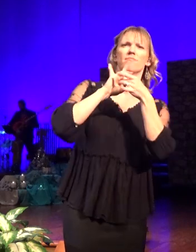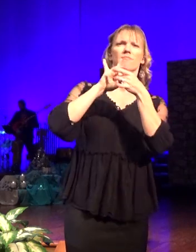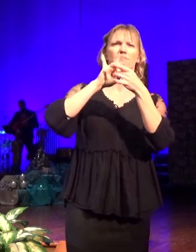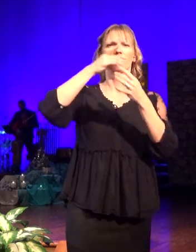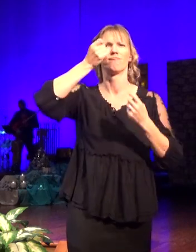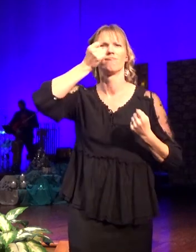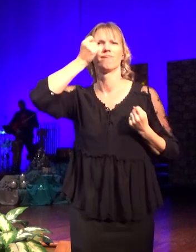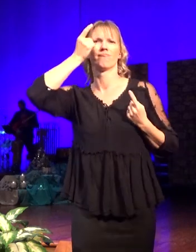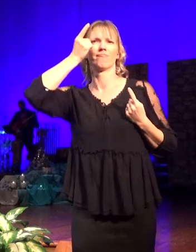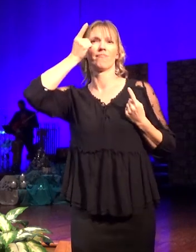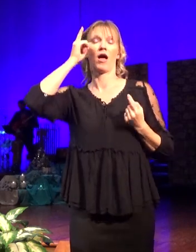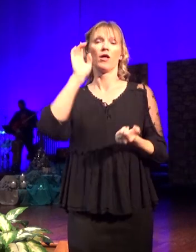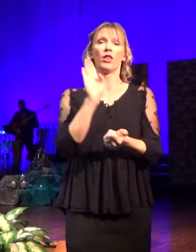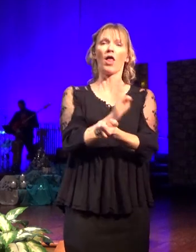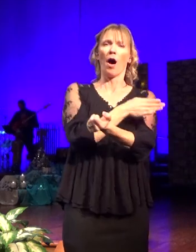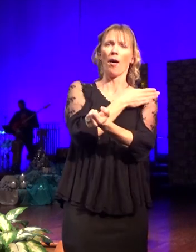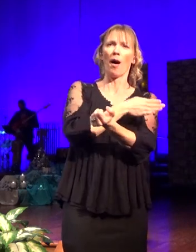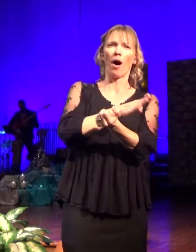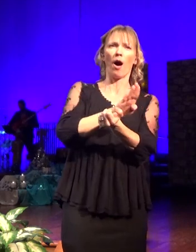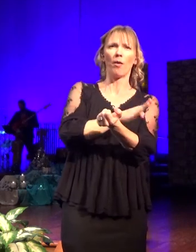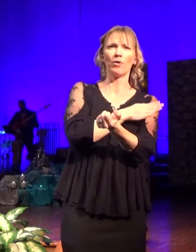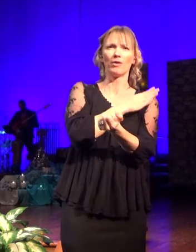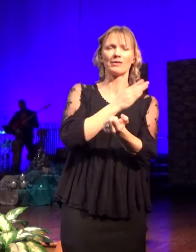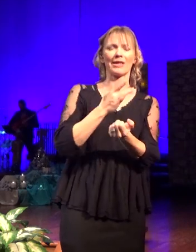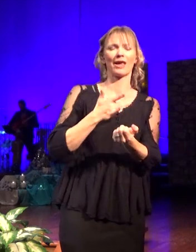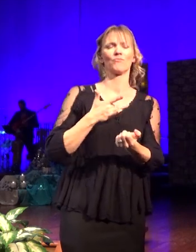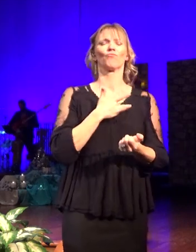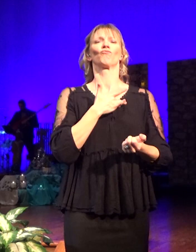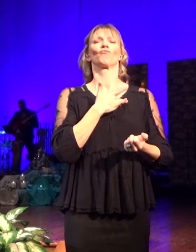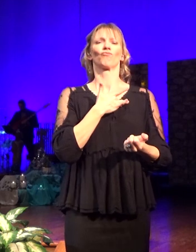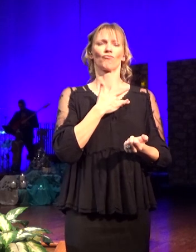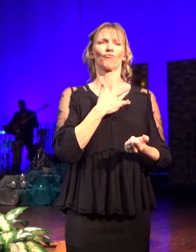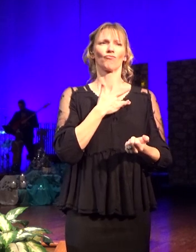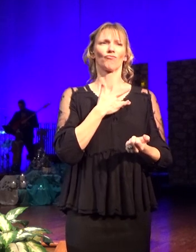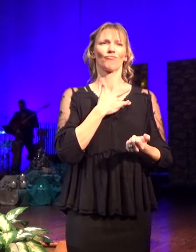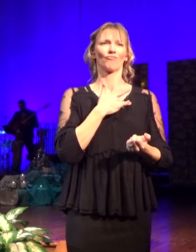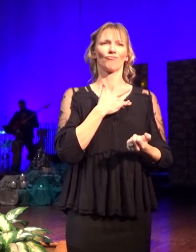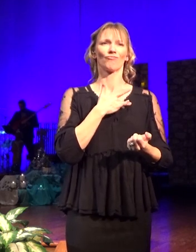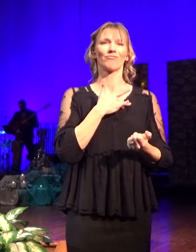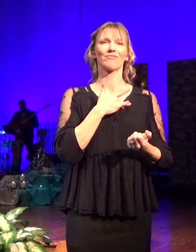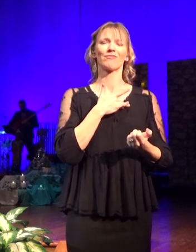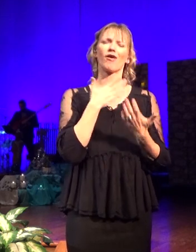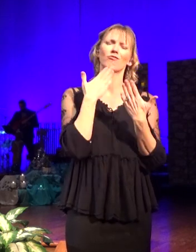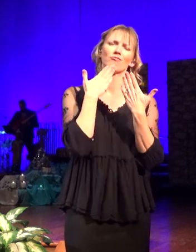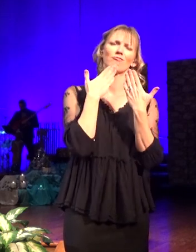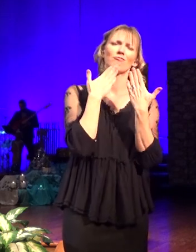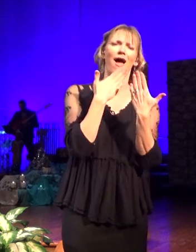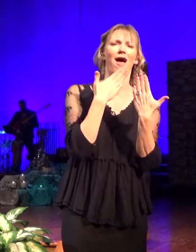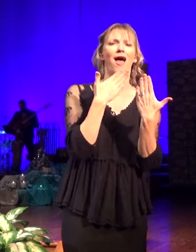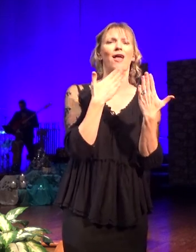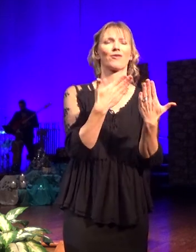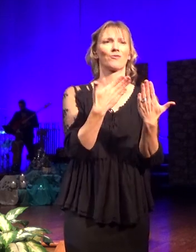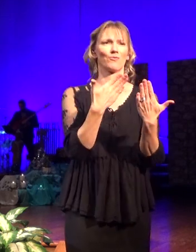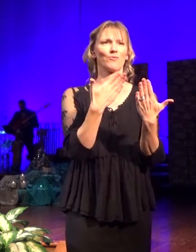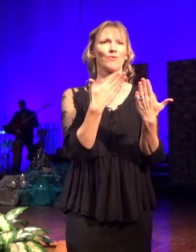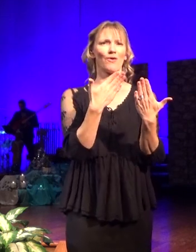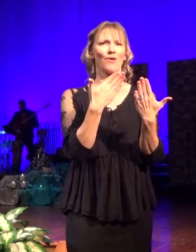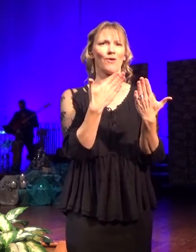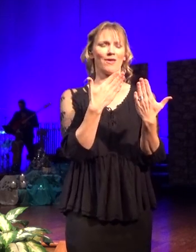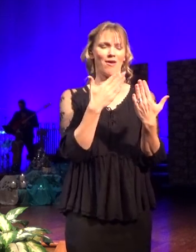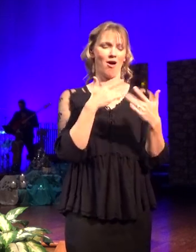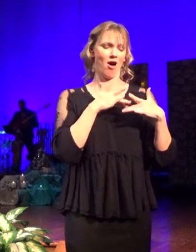of the music, they tickle our hearts. And so with gratitude coming from the flow within our